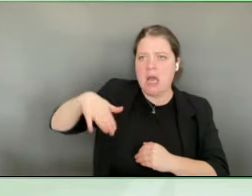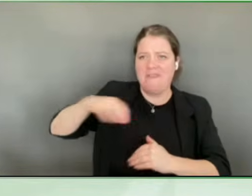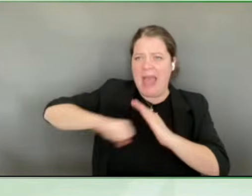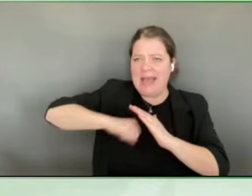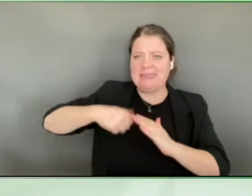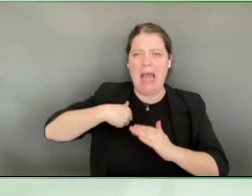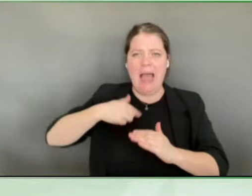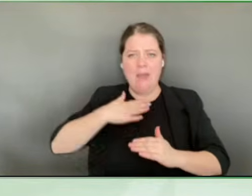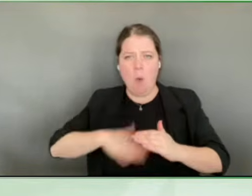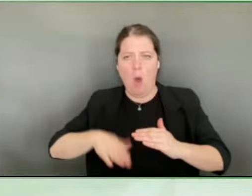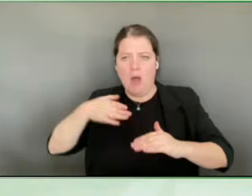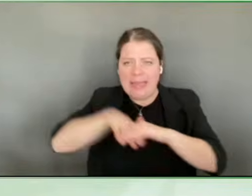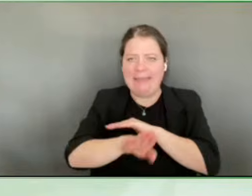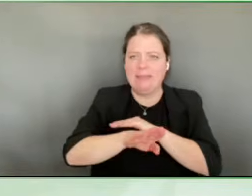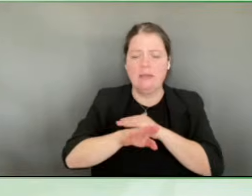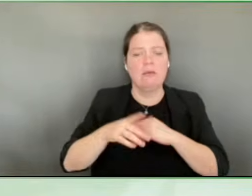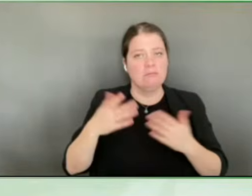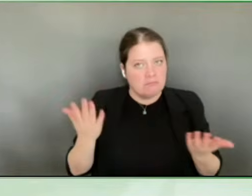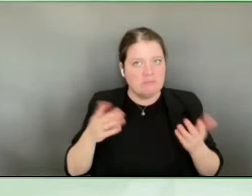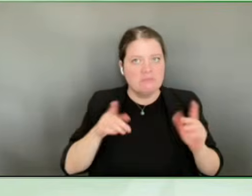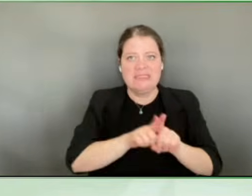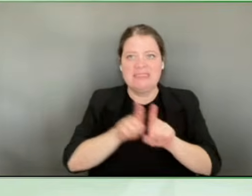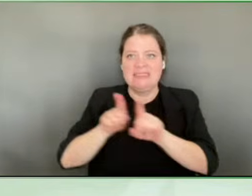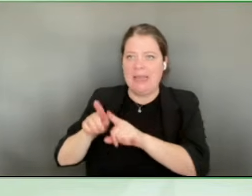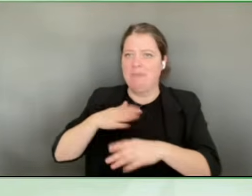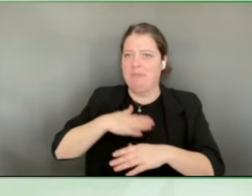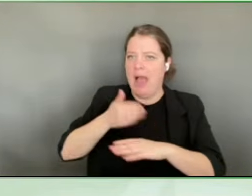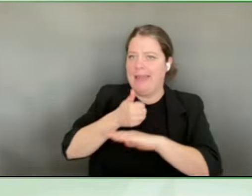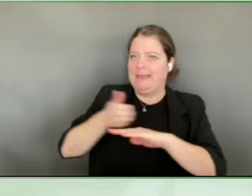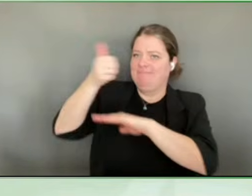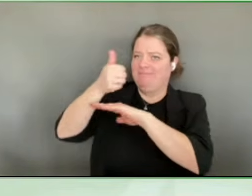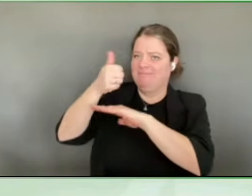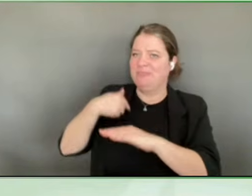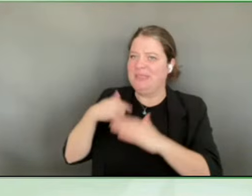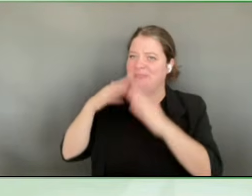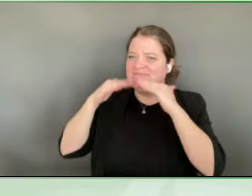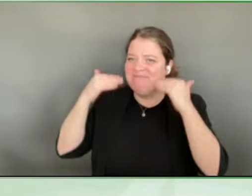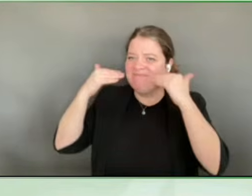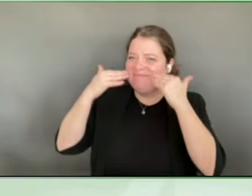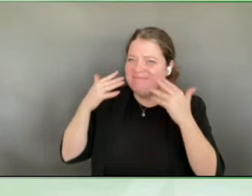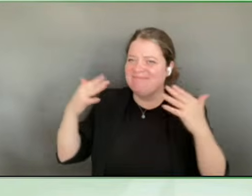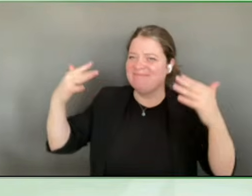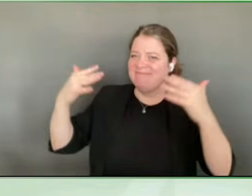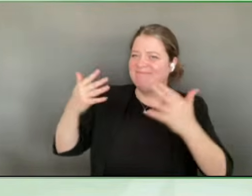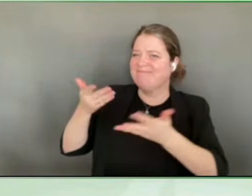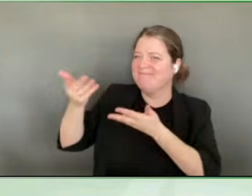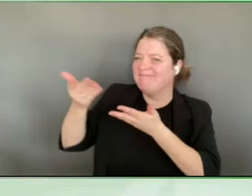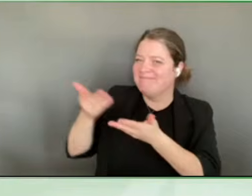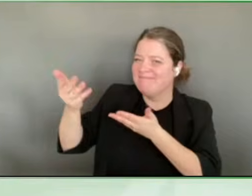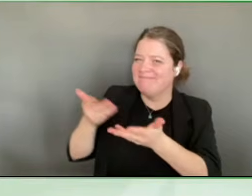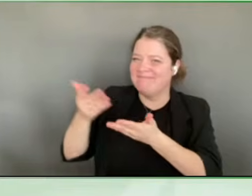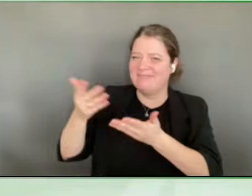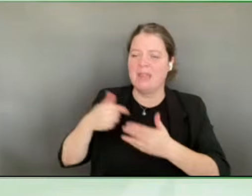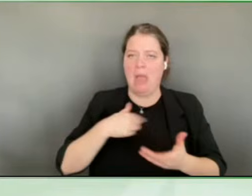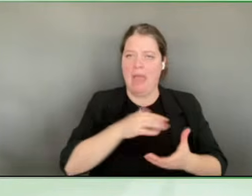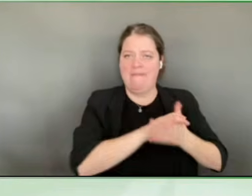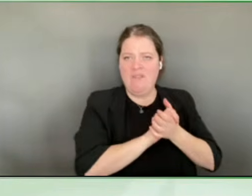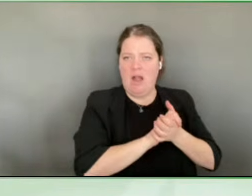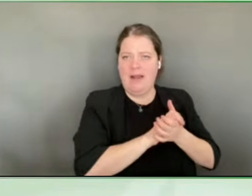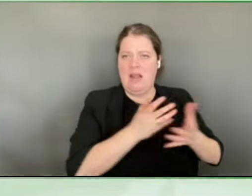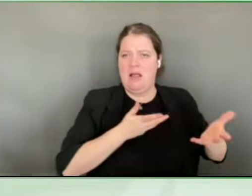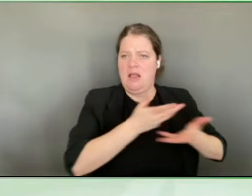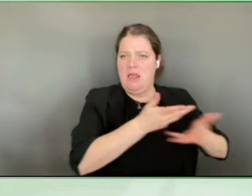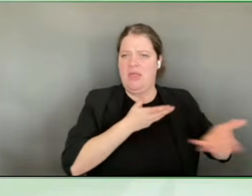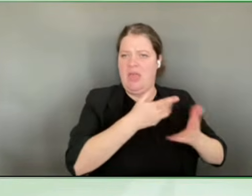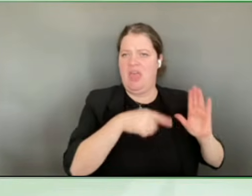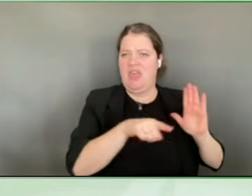than I do with my friends in the bar. You do swear? Sometimes. when I ask my children, what do you want to do in the future?